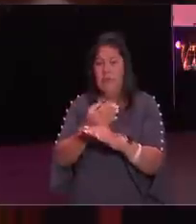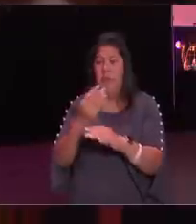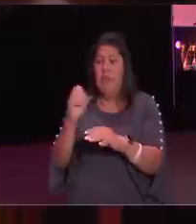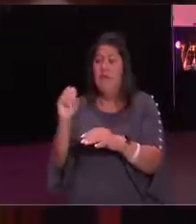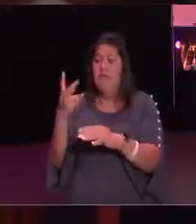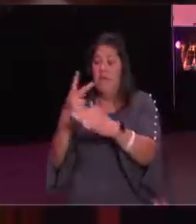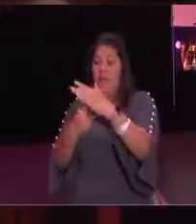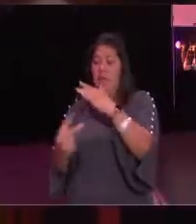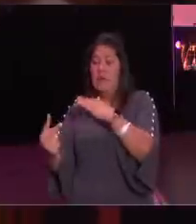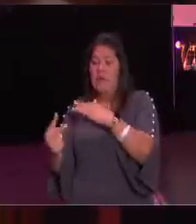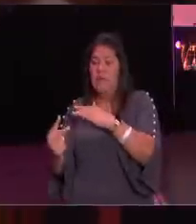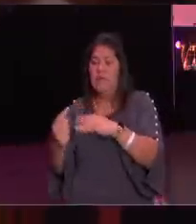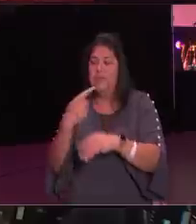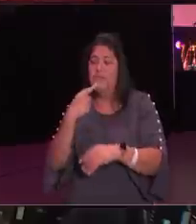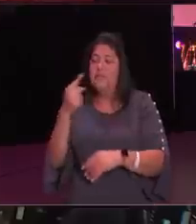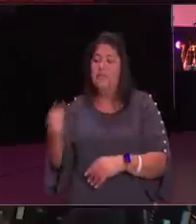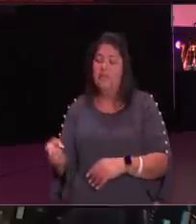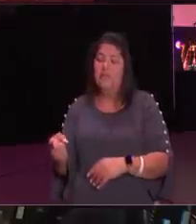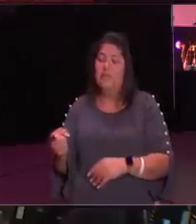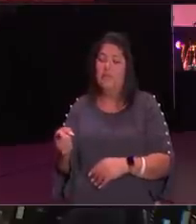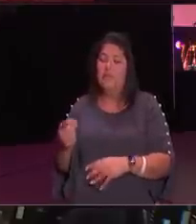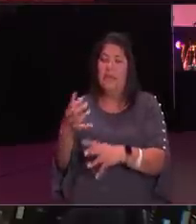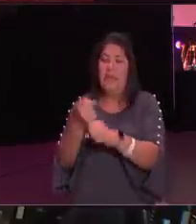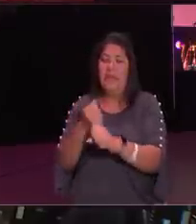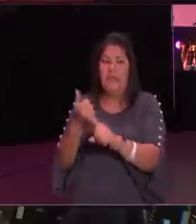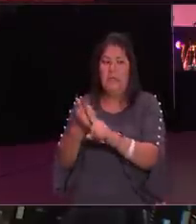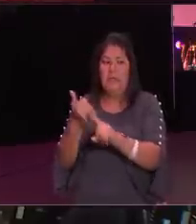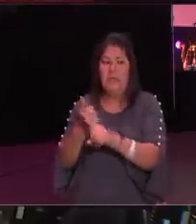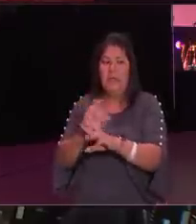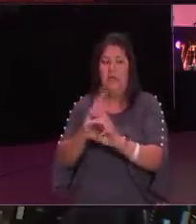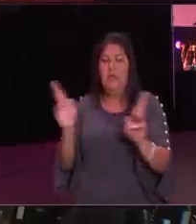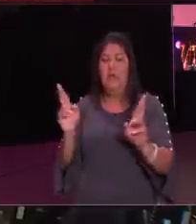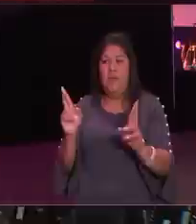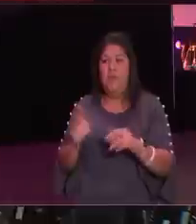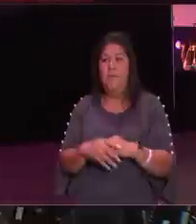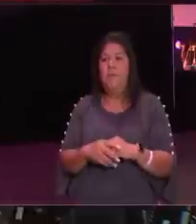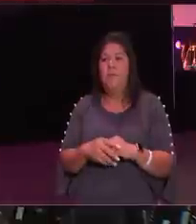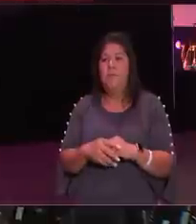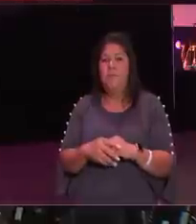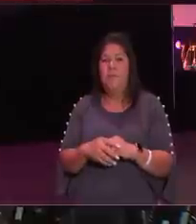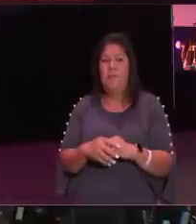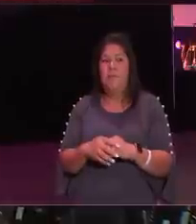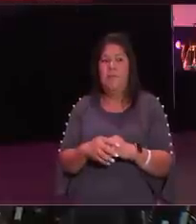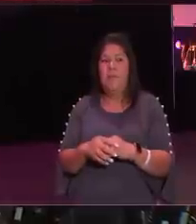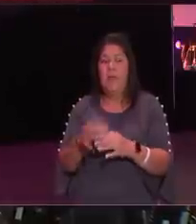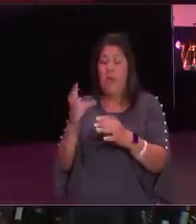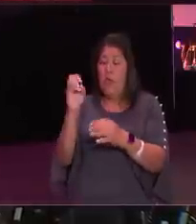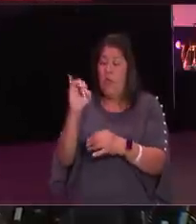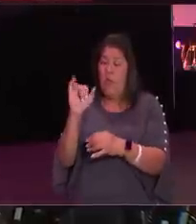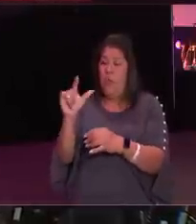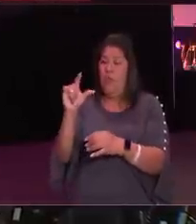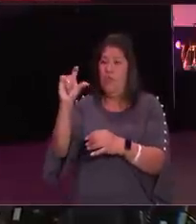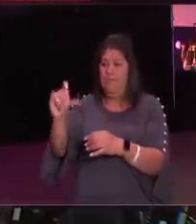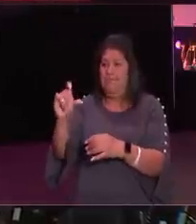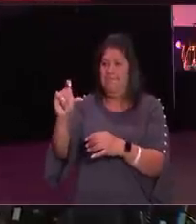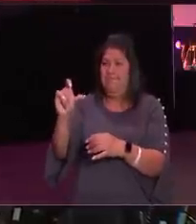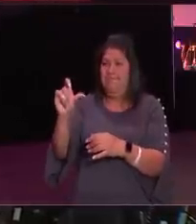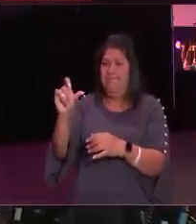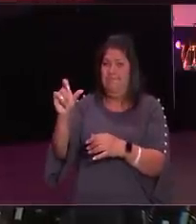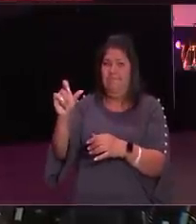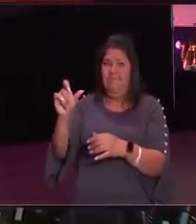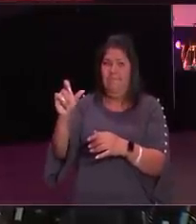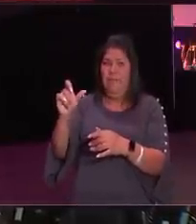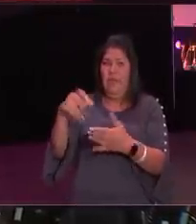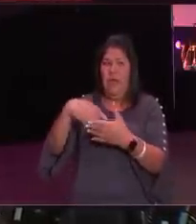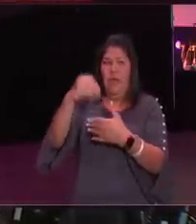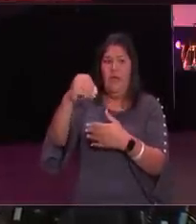prophets and said to him, get yourself ready. Take this flask of oil in your hand